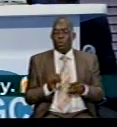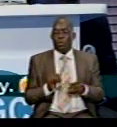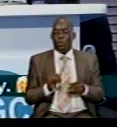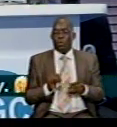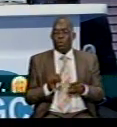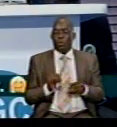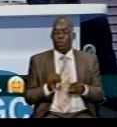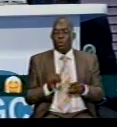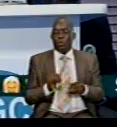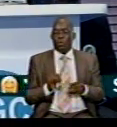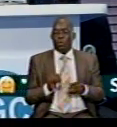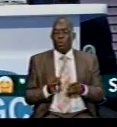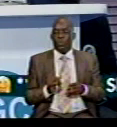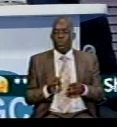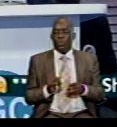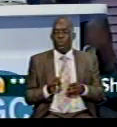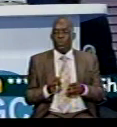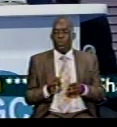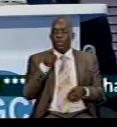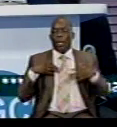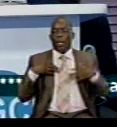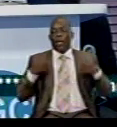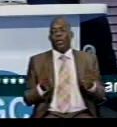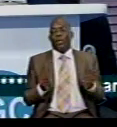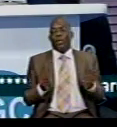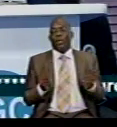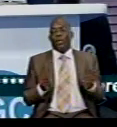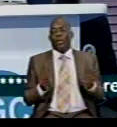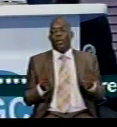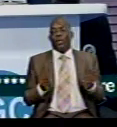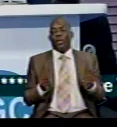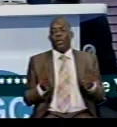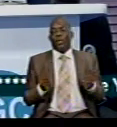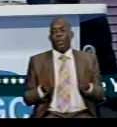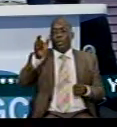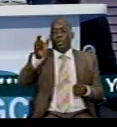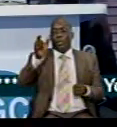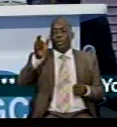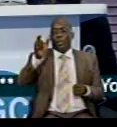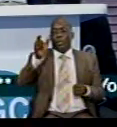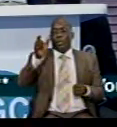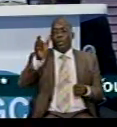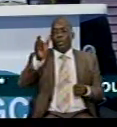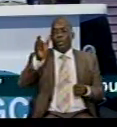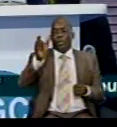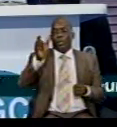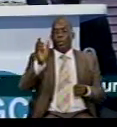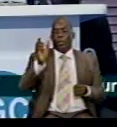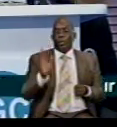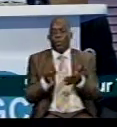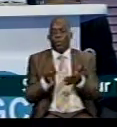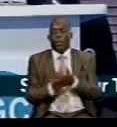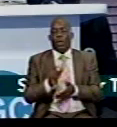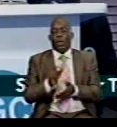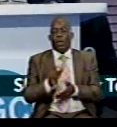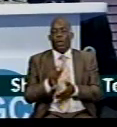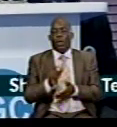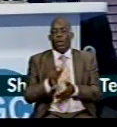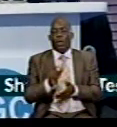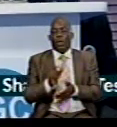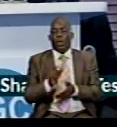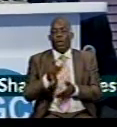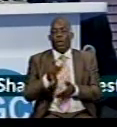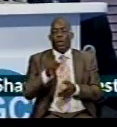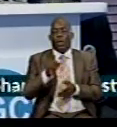L'homme de Dieu a dit, vous êtes guéri. God has confirmed that word. Le Seigneur a confirmé cette parole. His word can